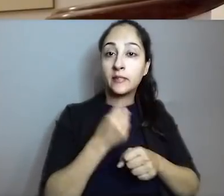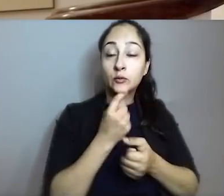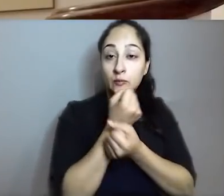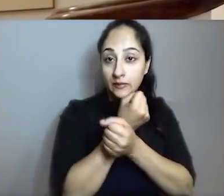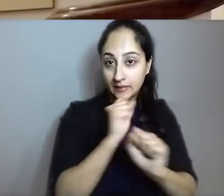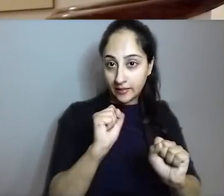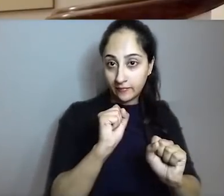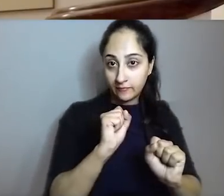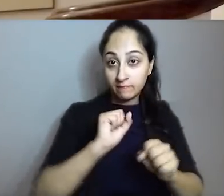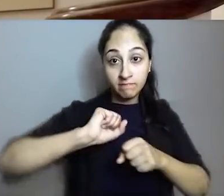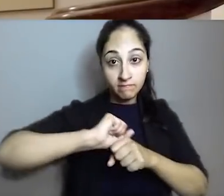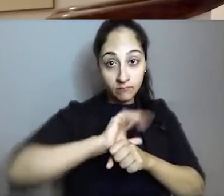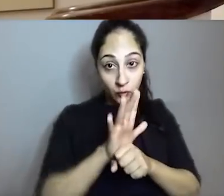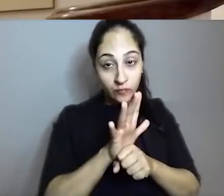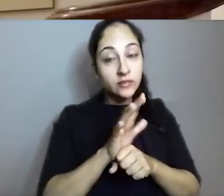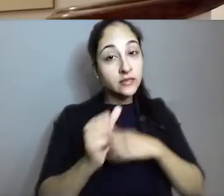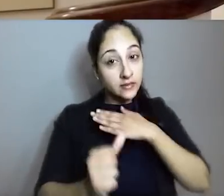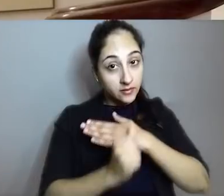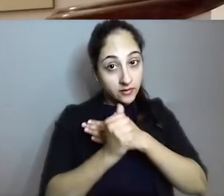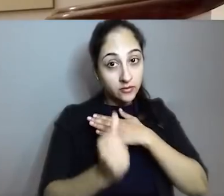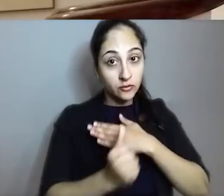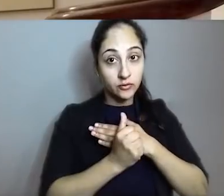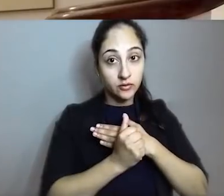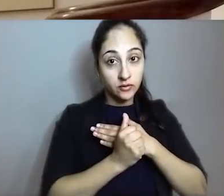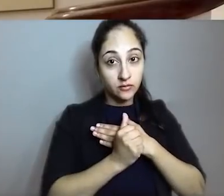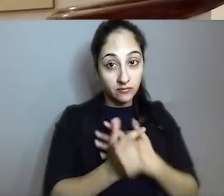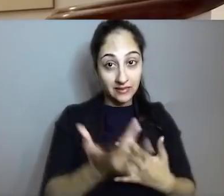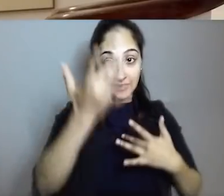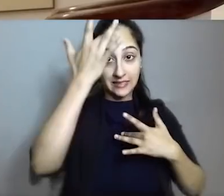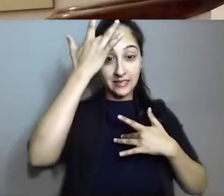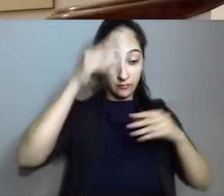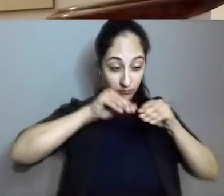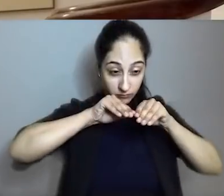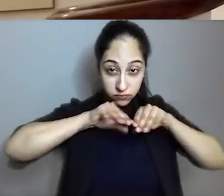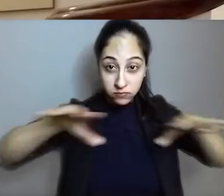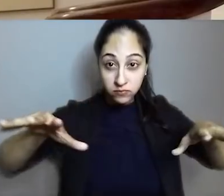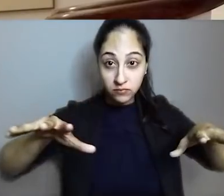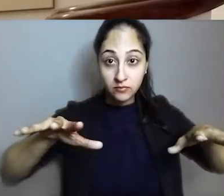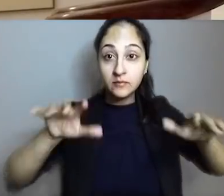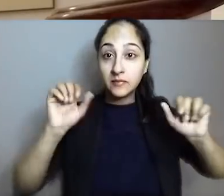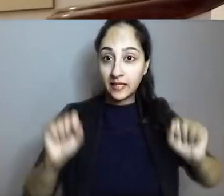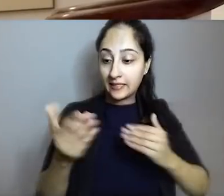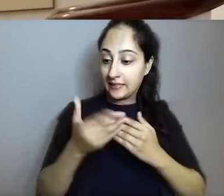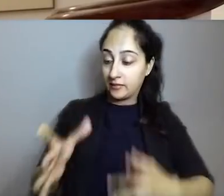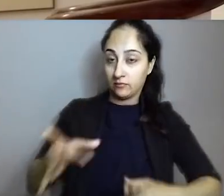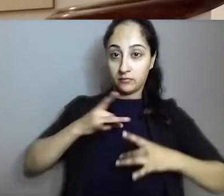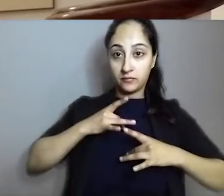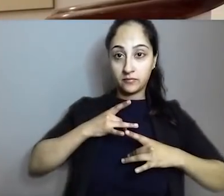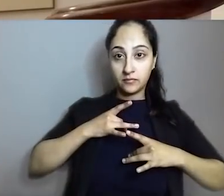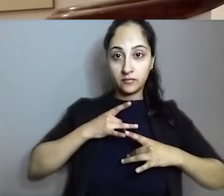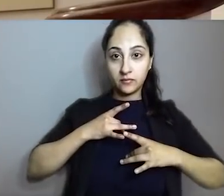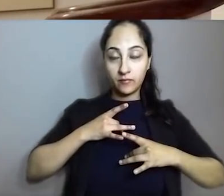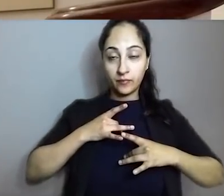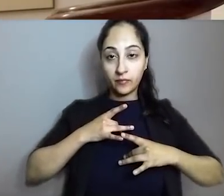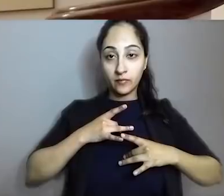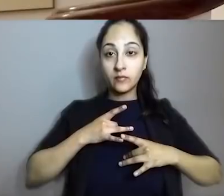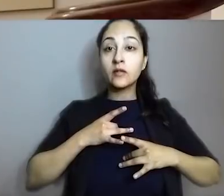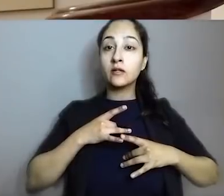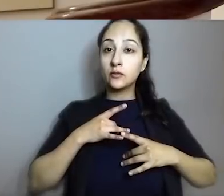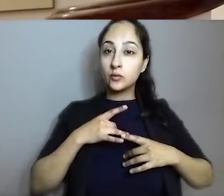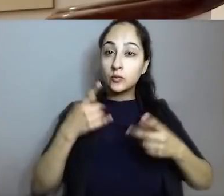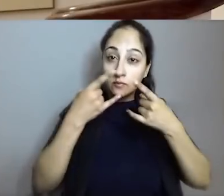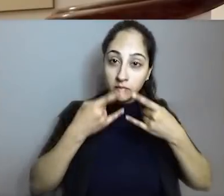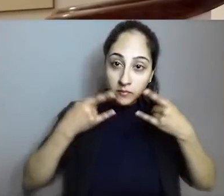risks posed by the highly contagious coronavirus. The need for wearing masks, observing